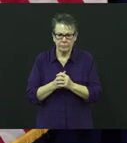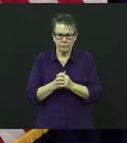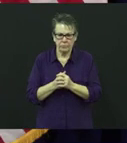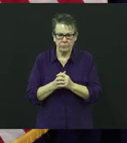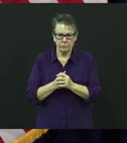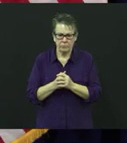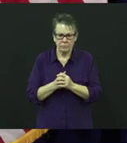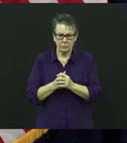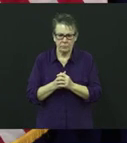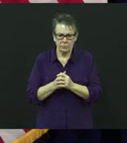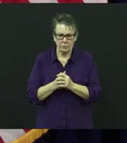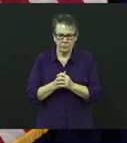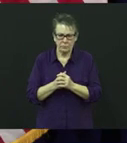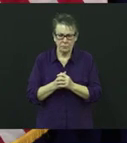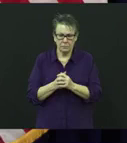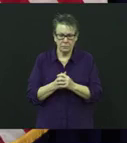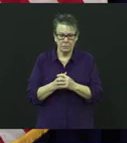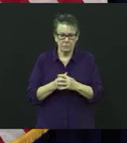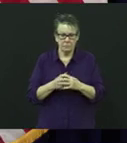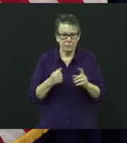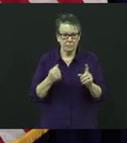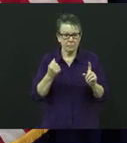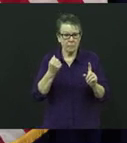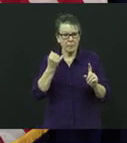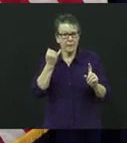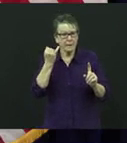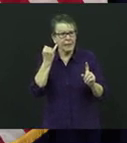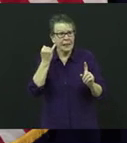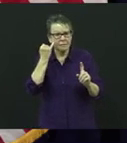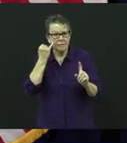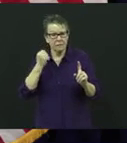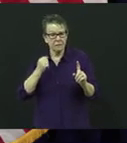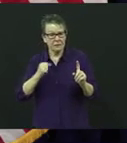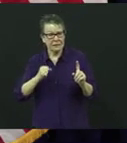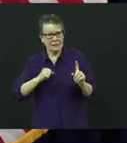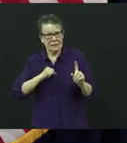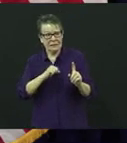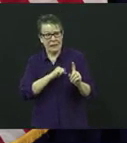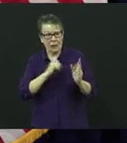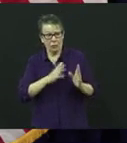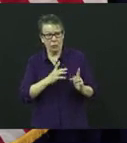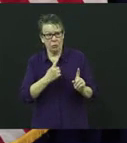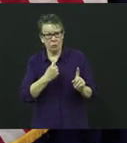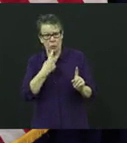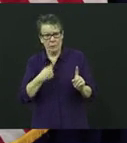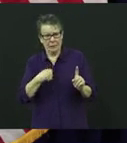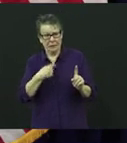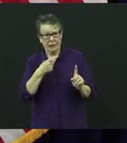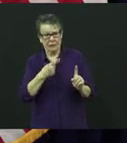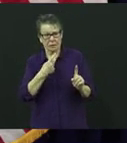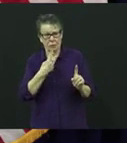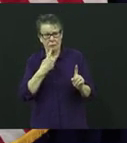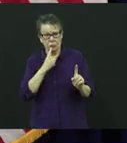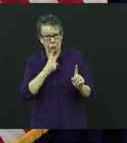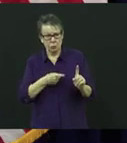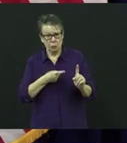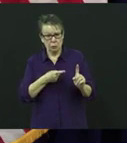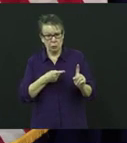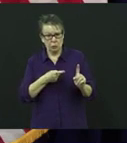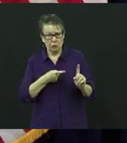here, if it stays in that neighborhood, that is a huge jolt to the economy that will allow us